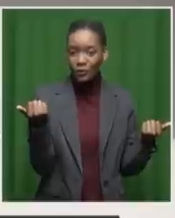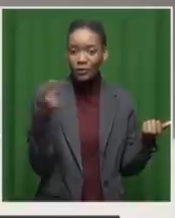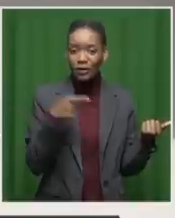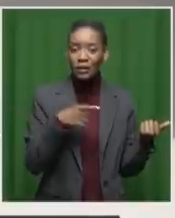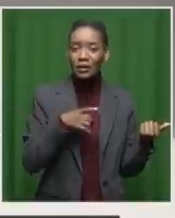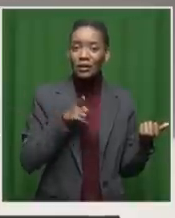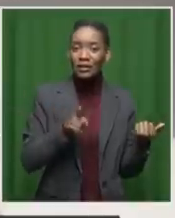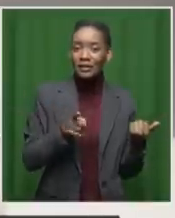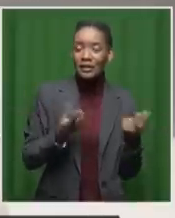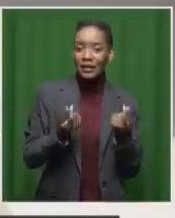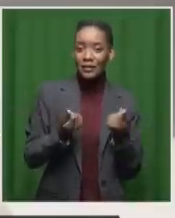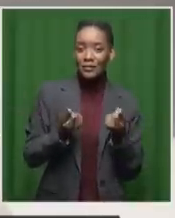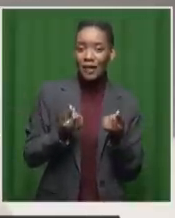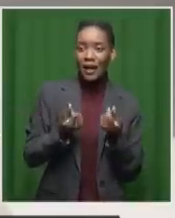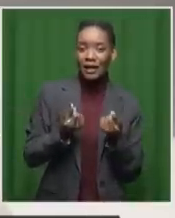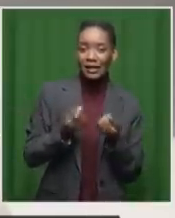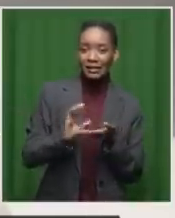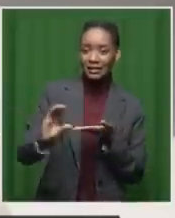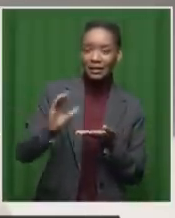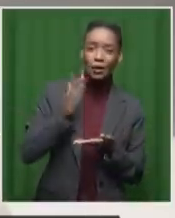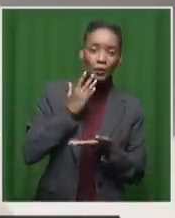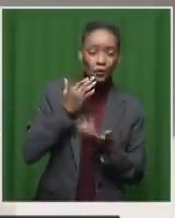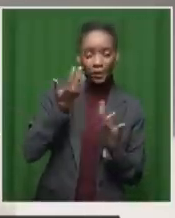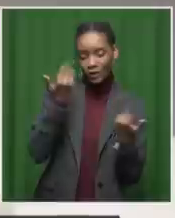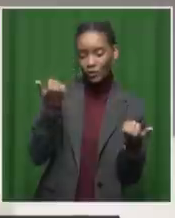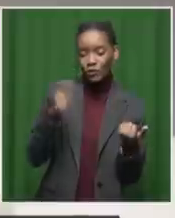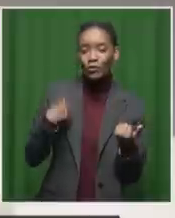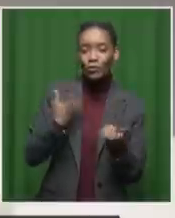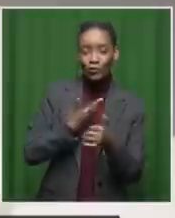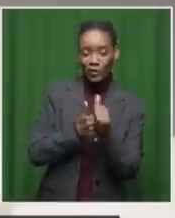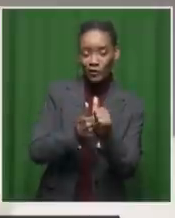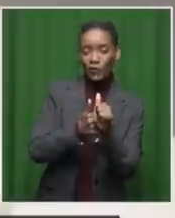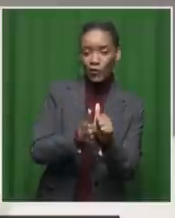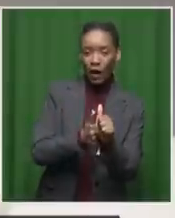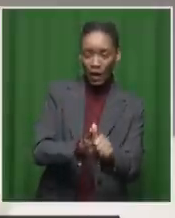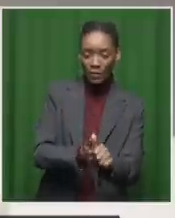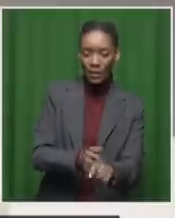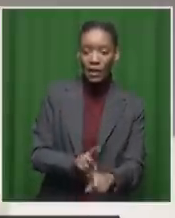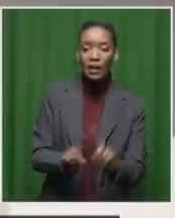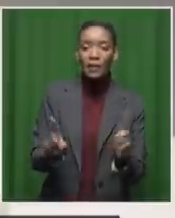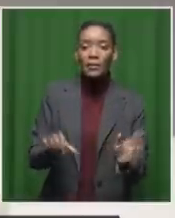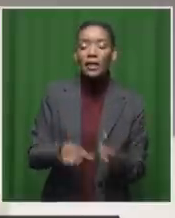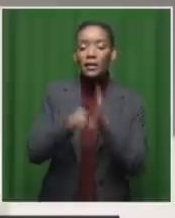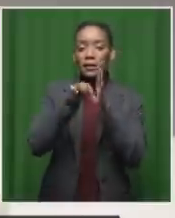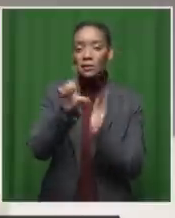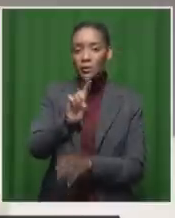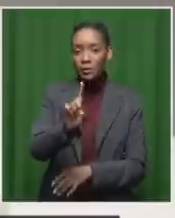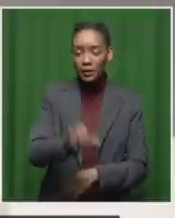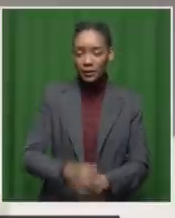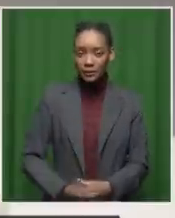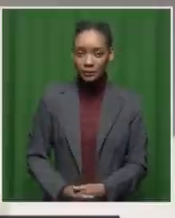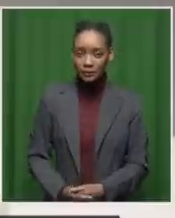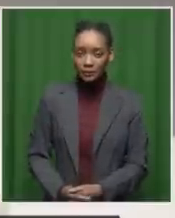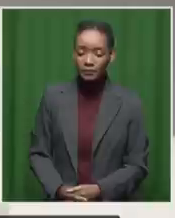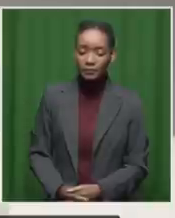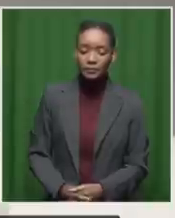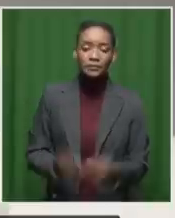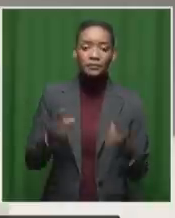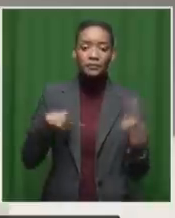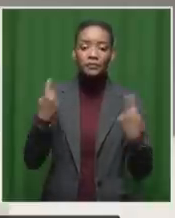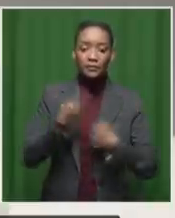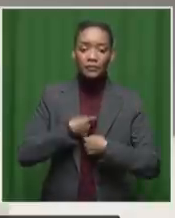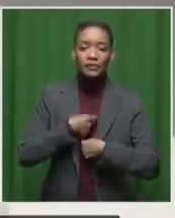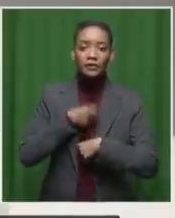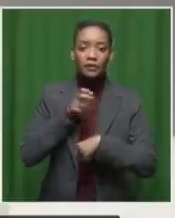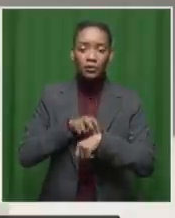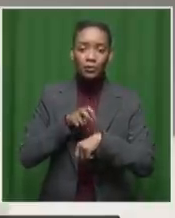funding that they will receive. We are following up on that. But what is important is we need to